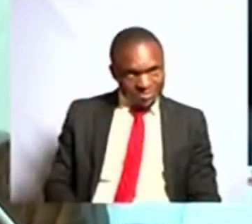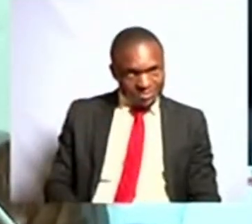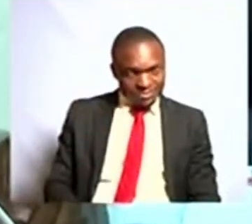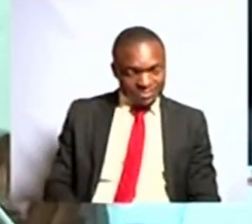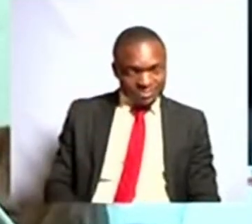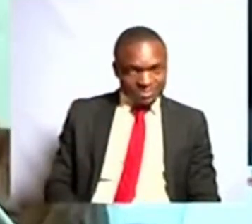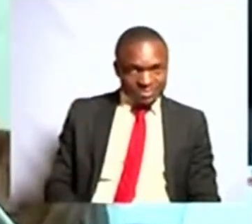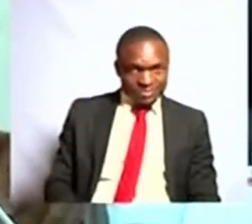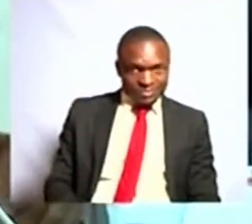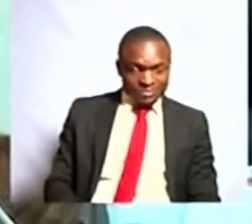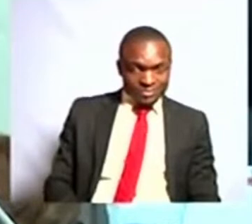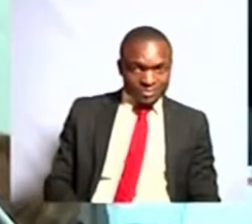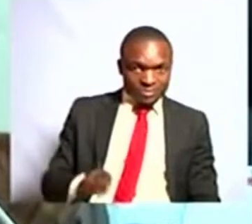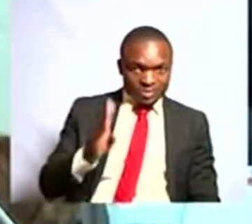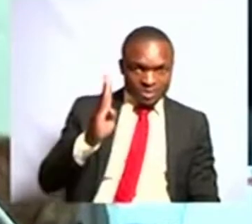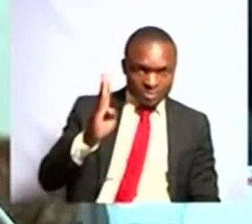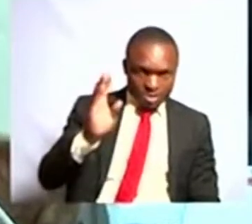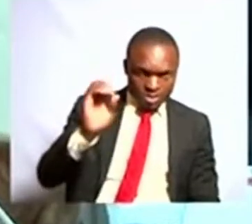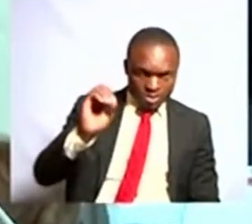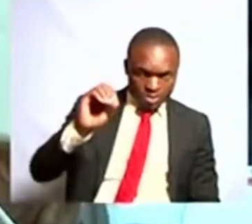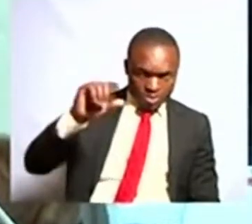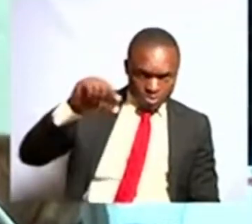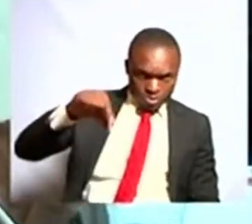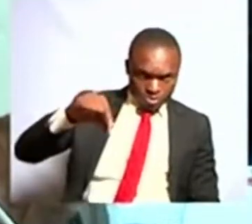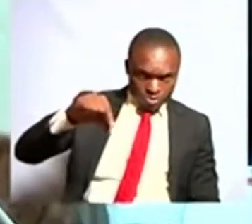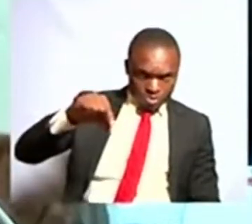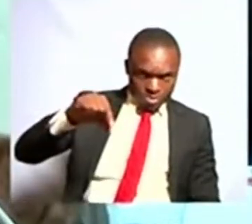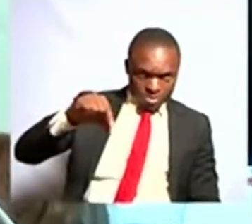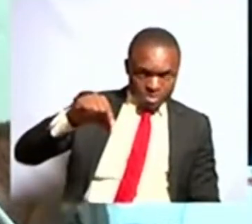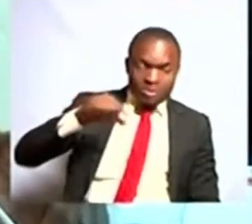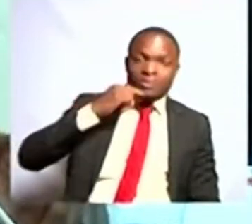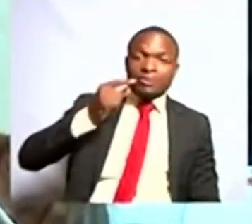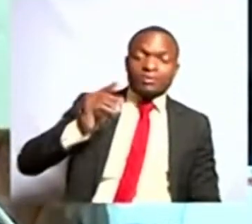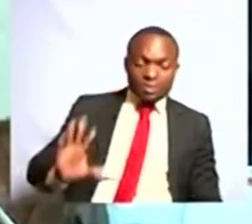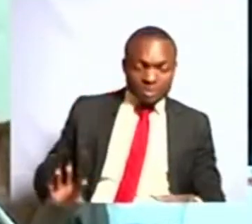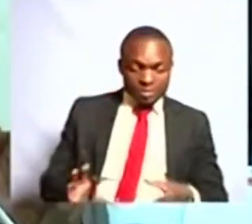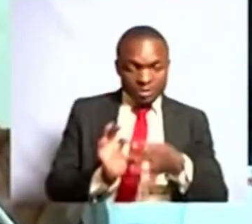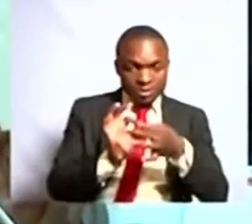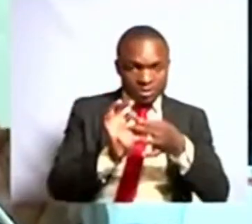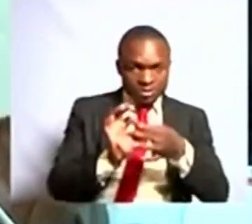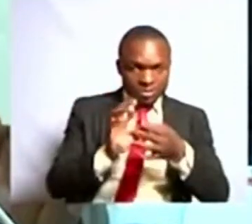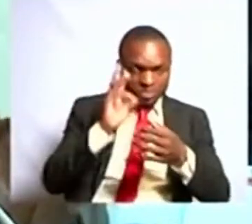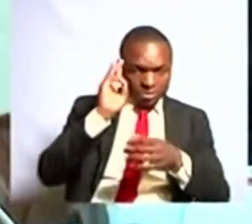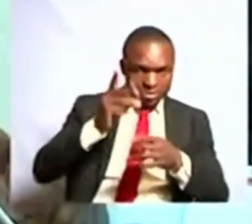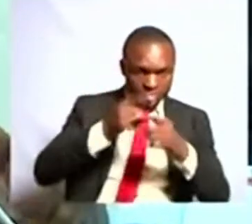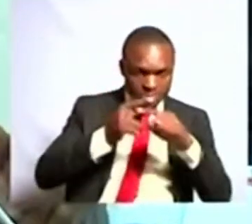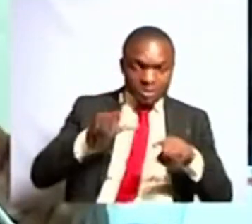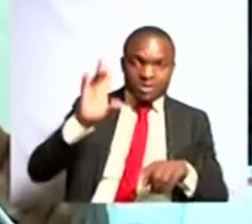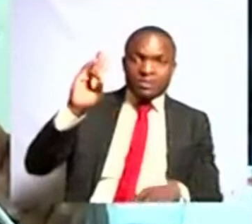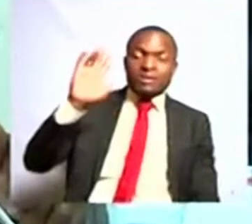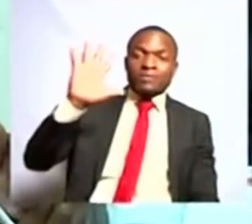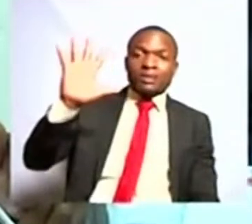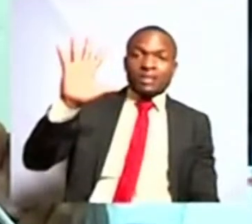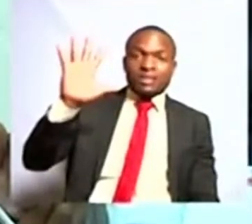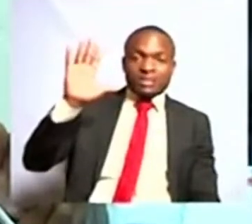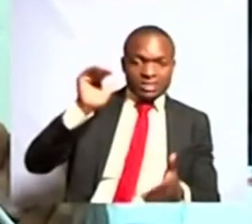I think in the BOQ, we had provided that the connection will be done at 75,000 kwacha.